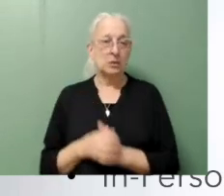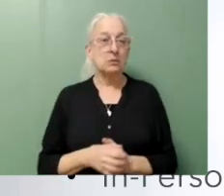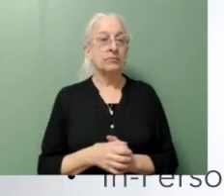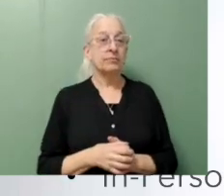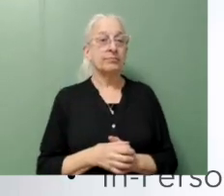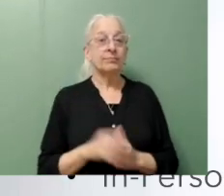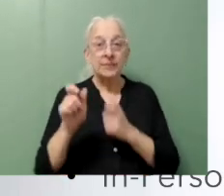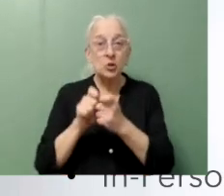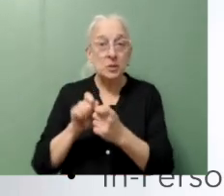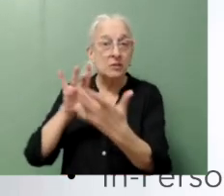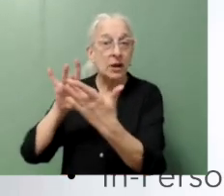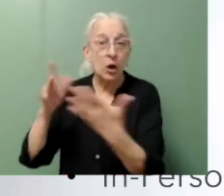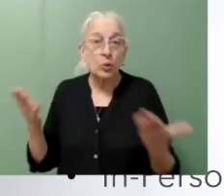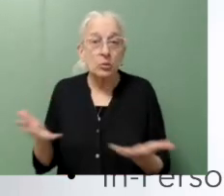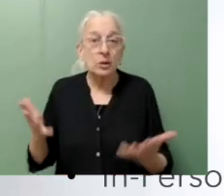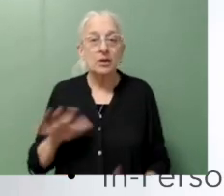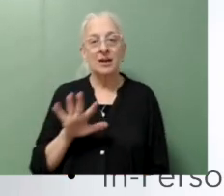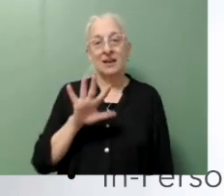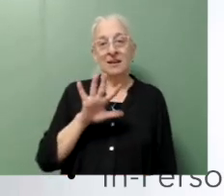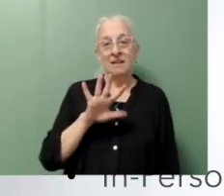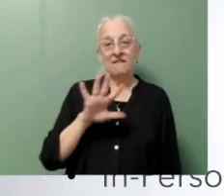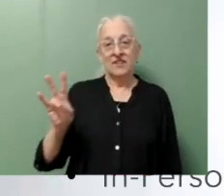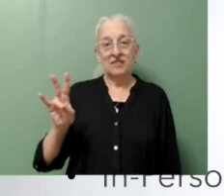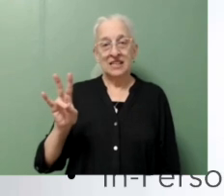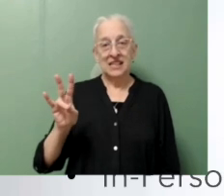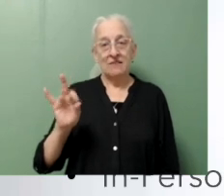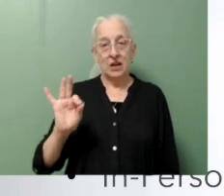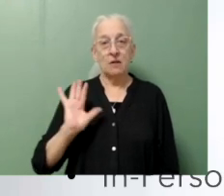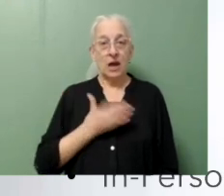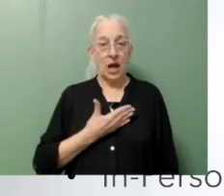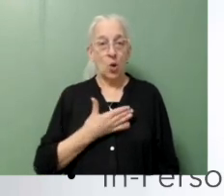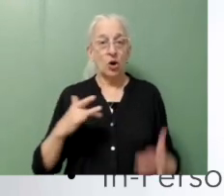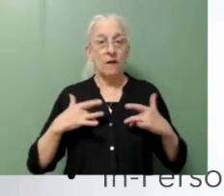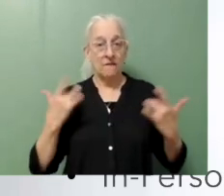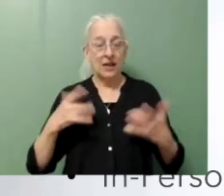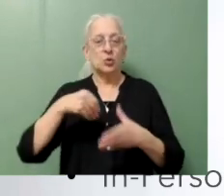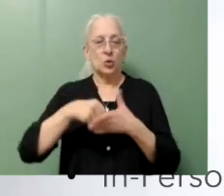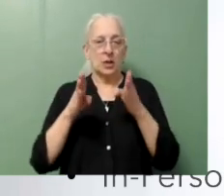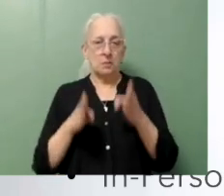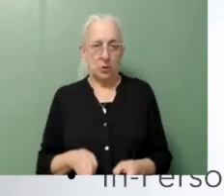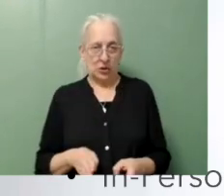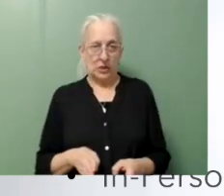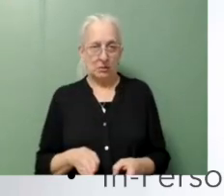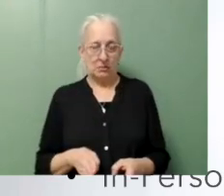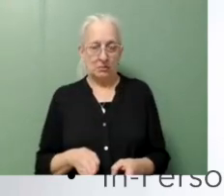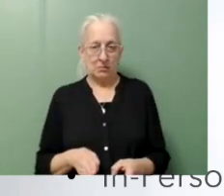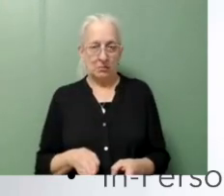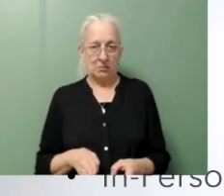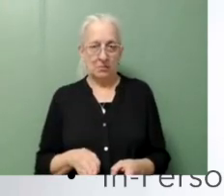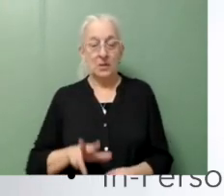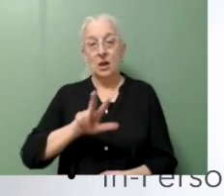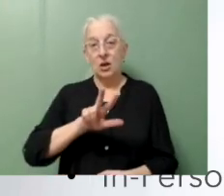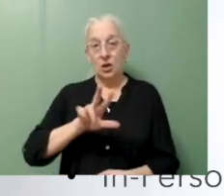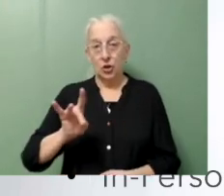outreach, 57 of our total events attended were in person. 38 of our total events